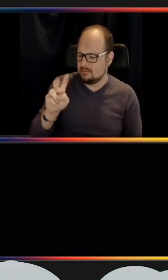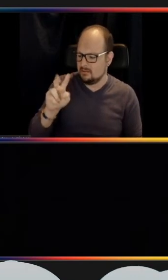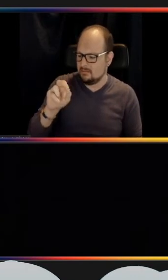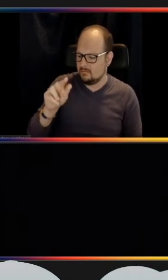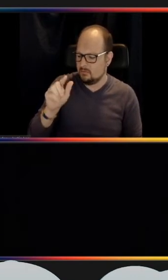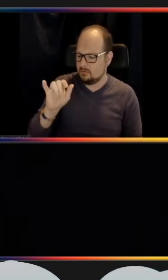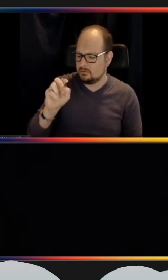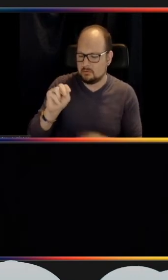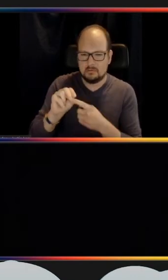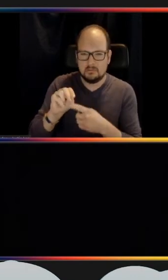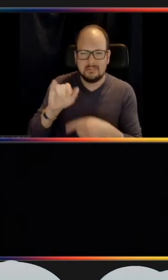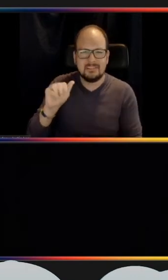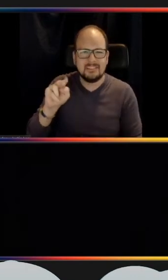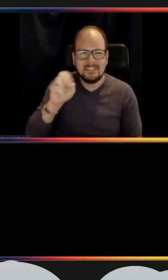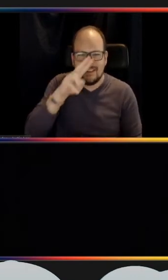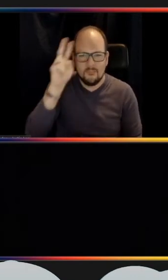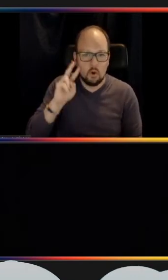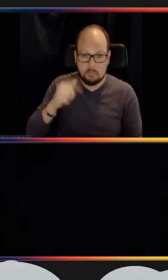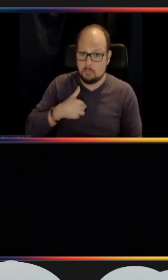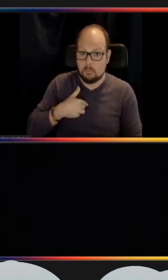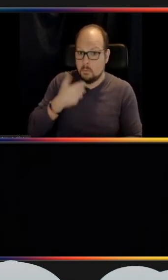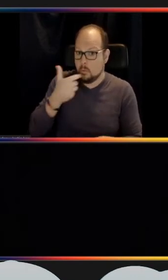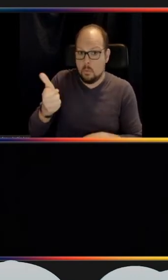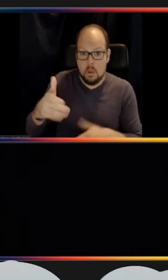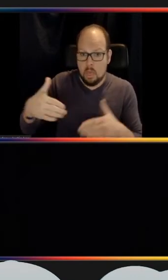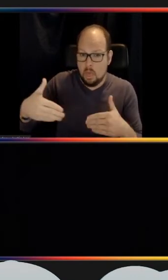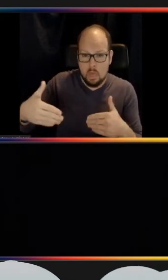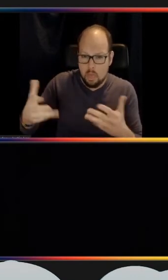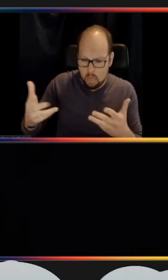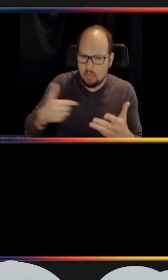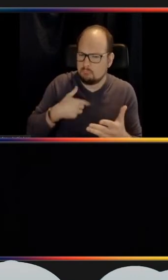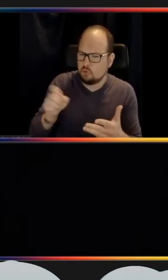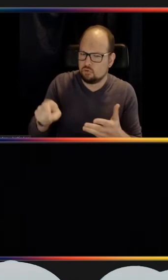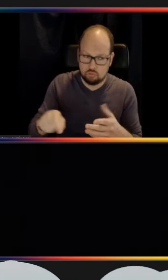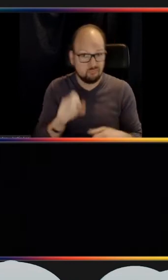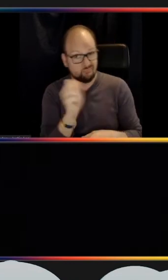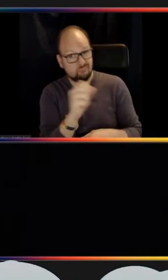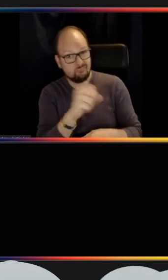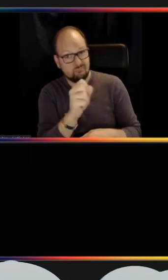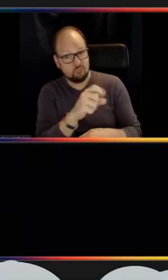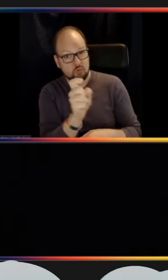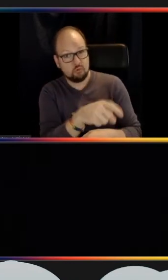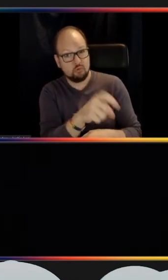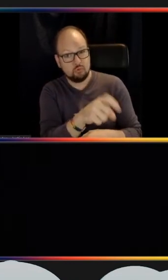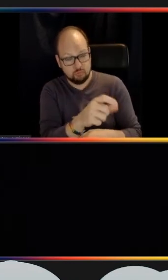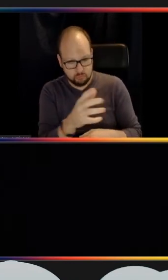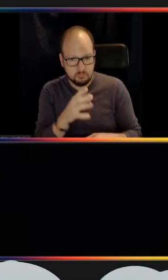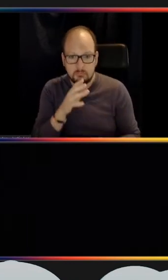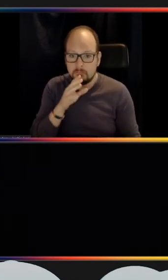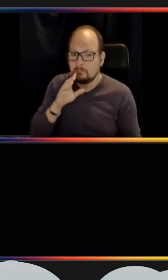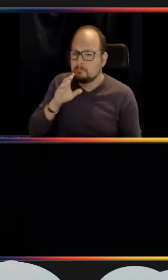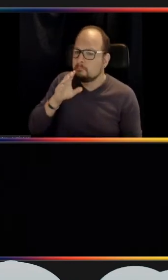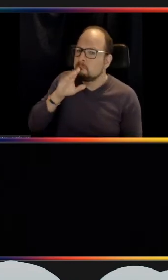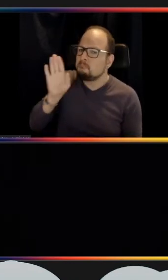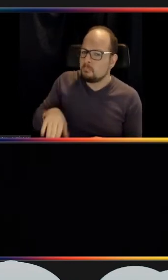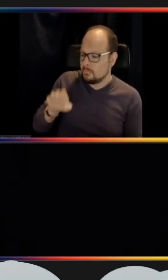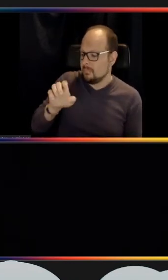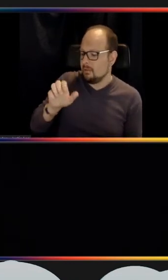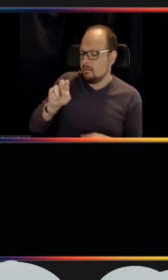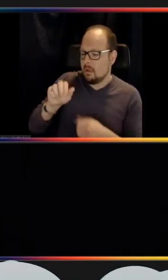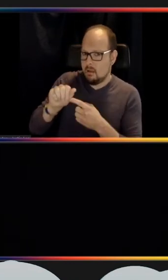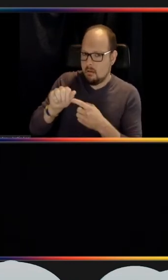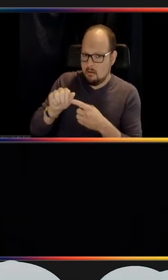It's such a good show. And Elena fights against the preconceptions of older generations when it comes to her